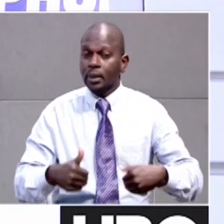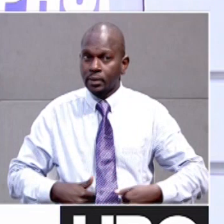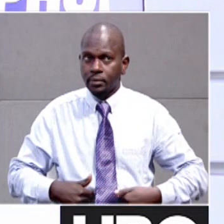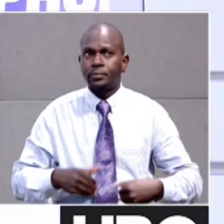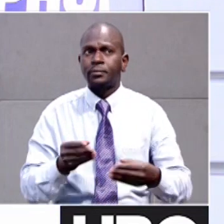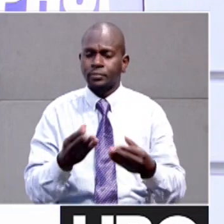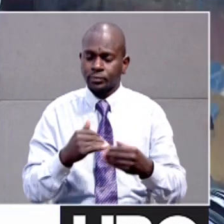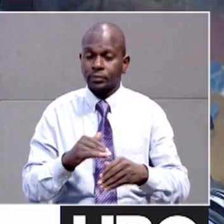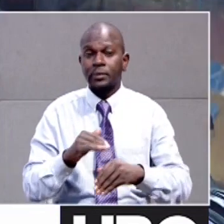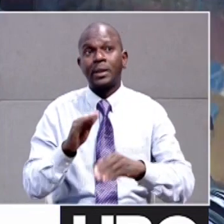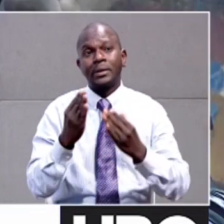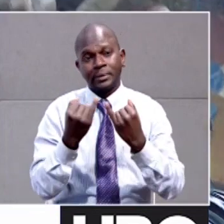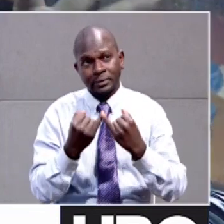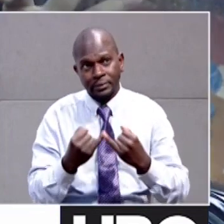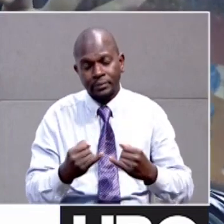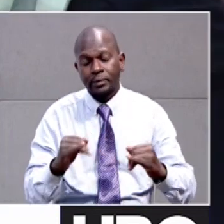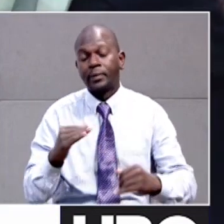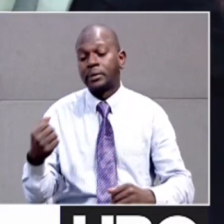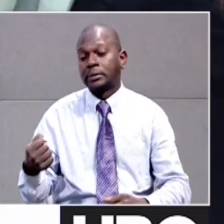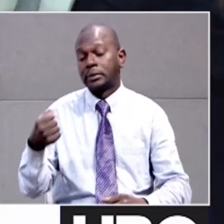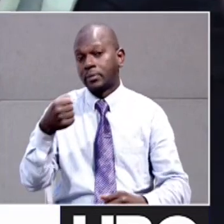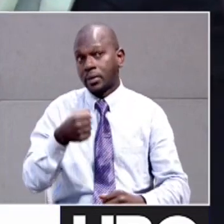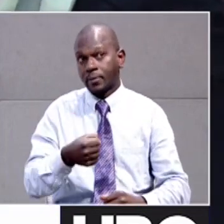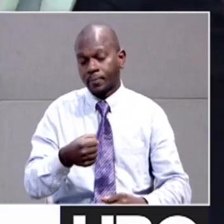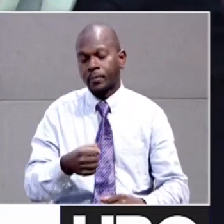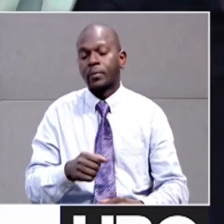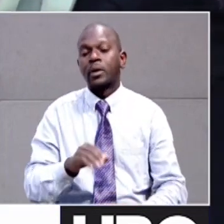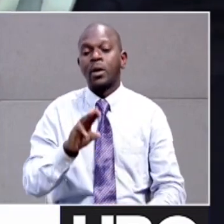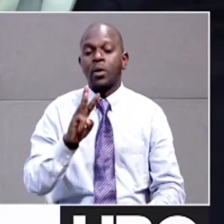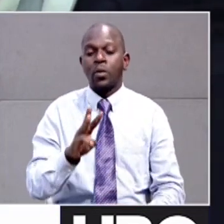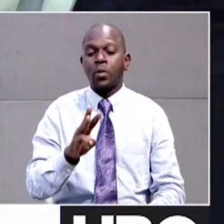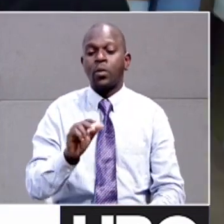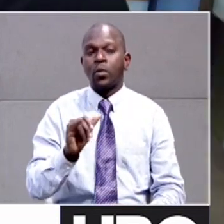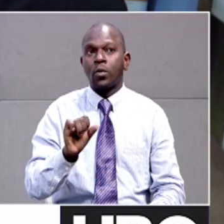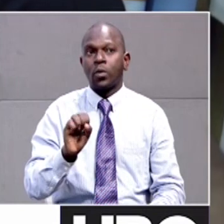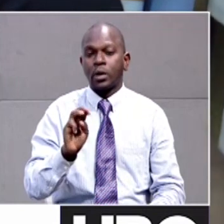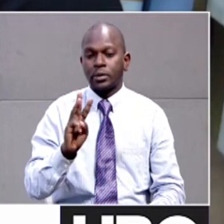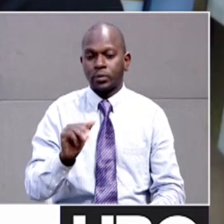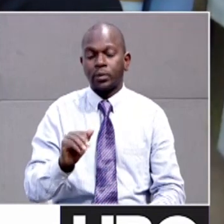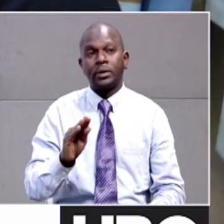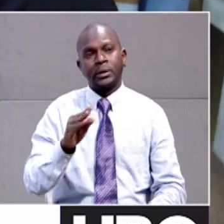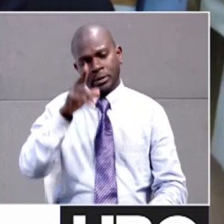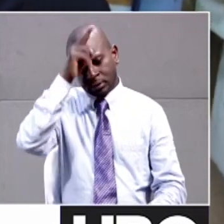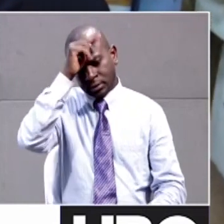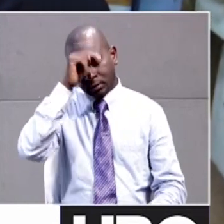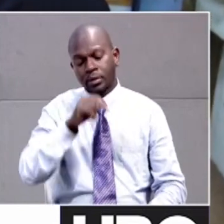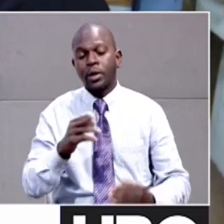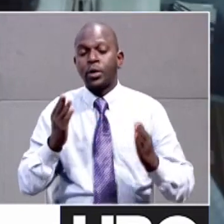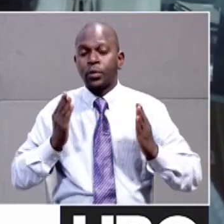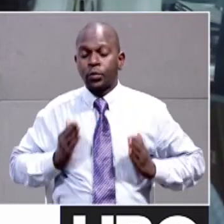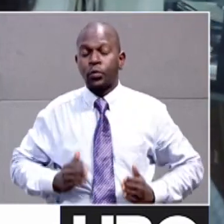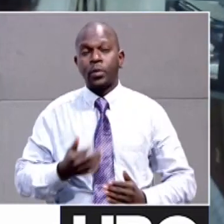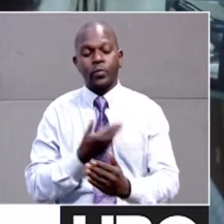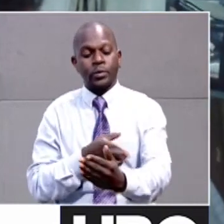us independence, employment. Ezekiel Waiswa is a university graduate with a bachelor's degree in human resource